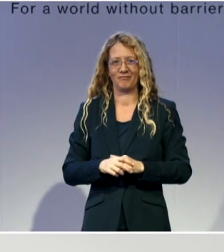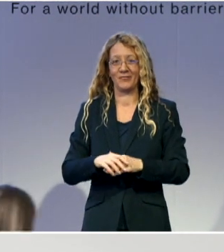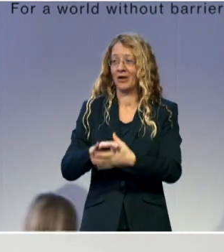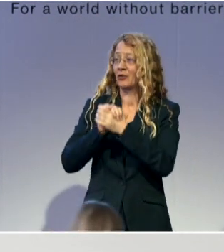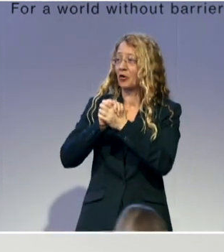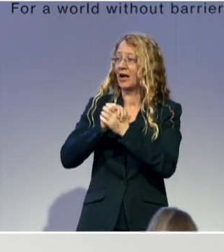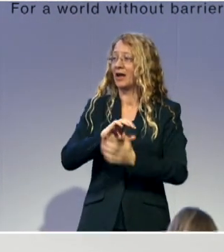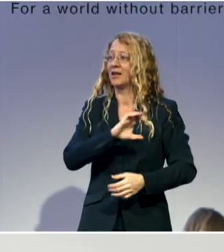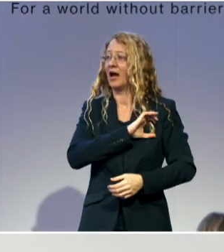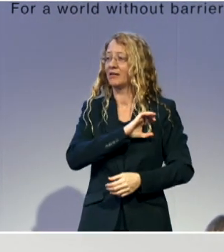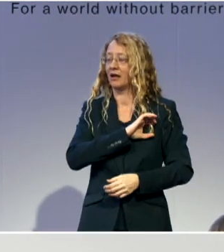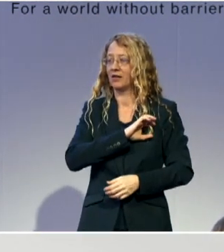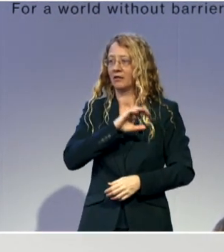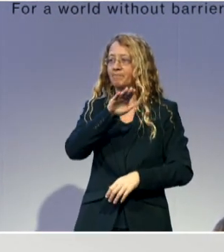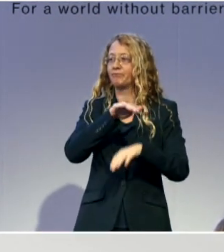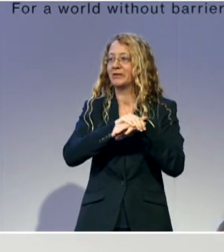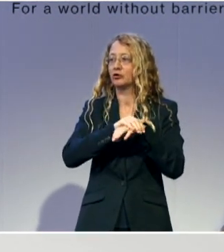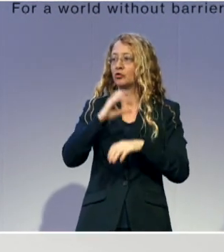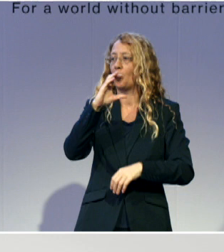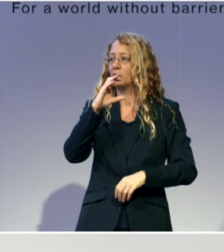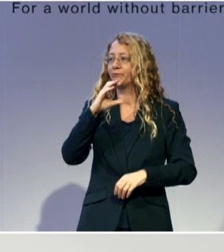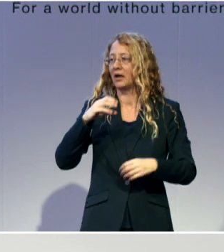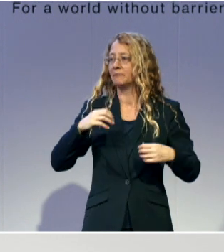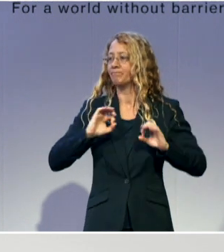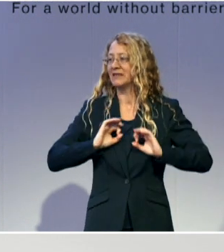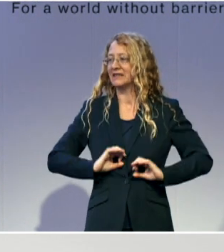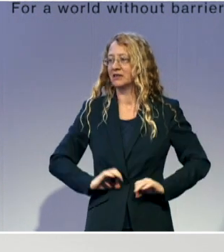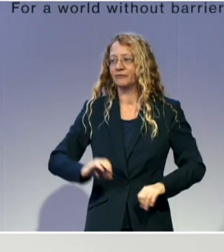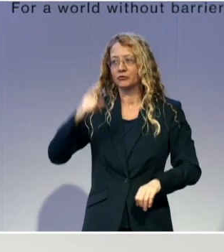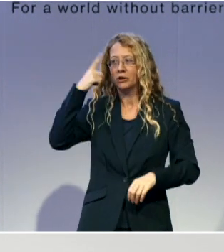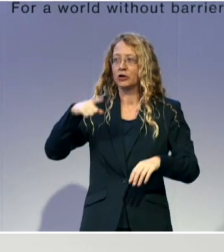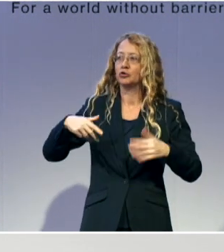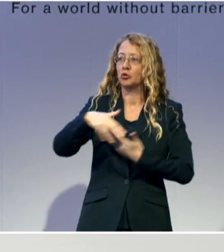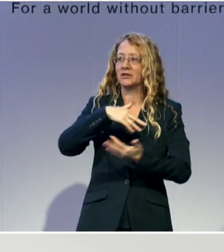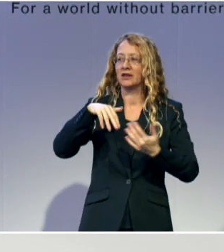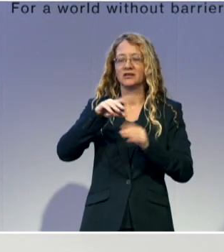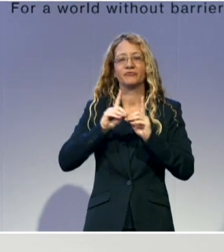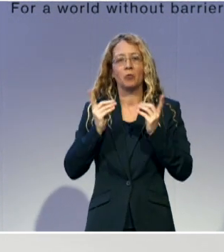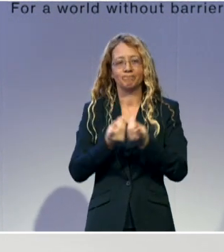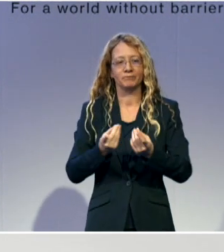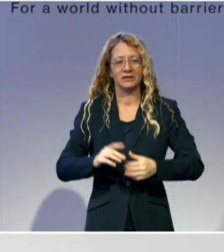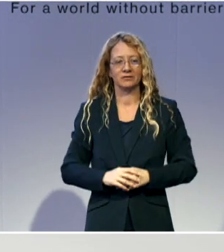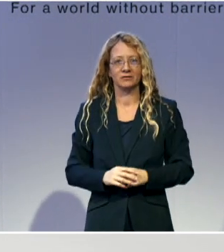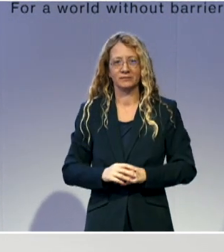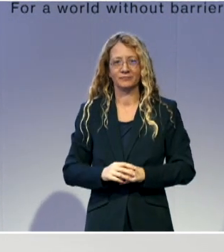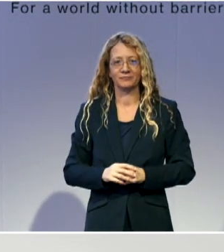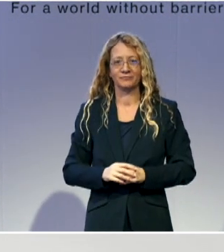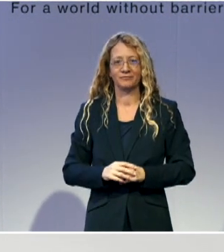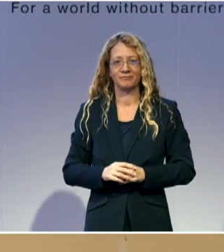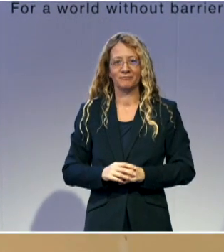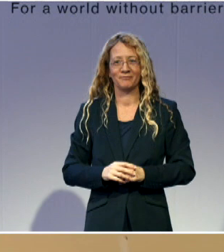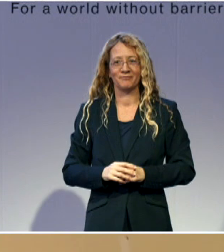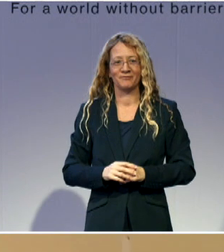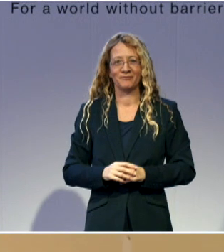Congratulations to British Columbia's Ministry of Social Development from Canada. In 2014, the